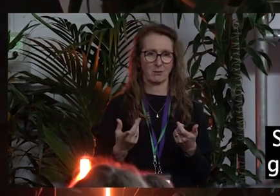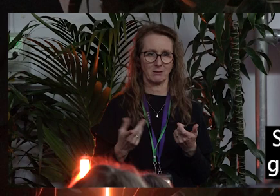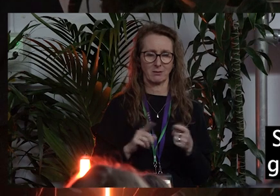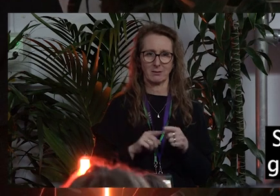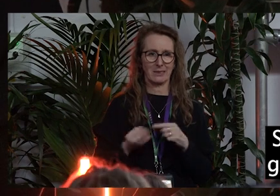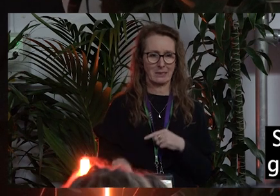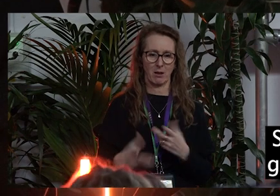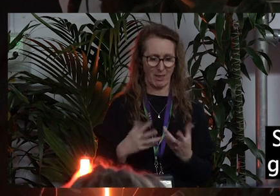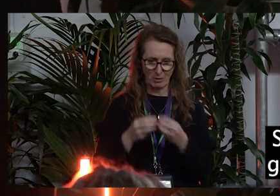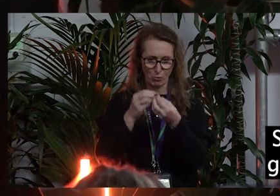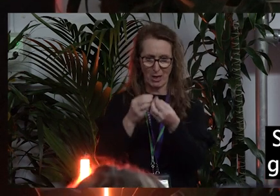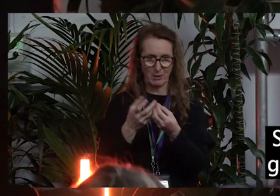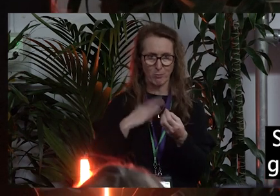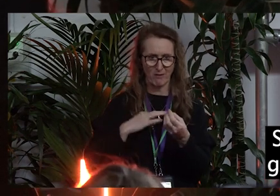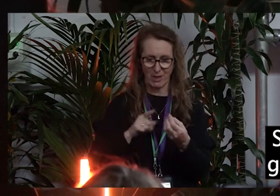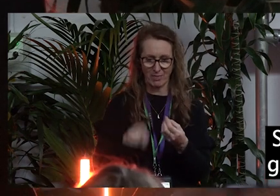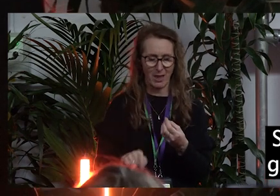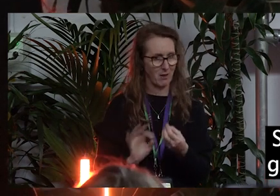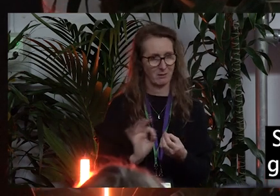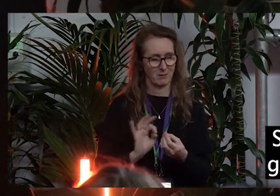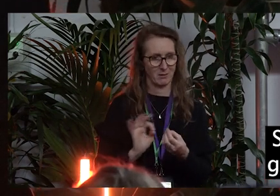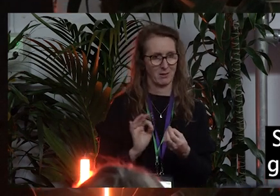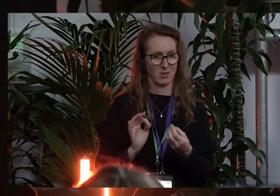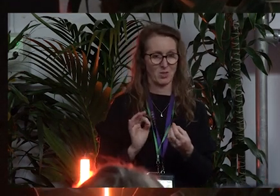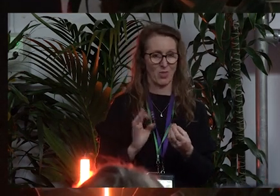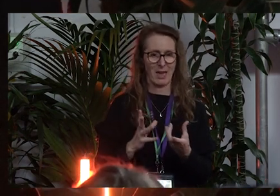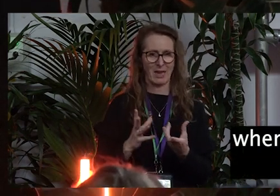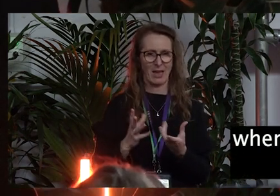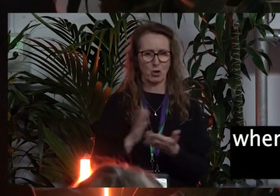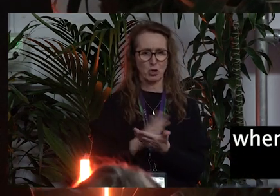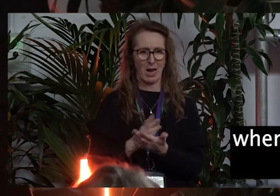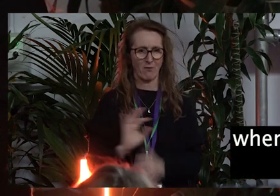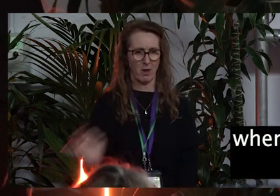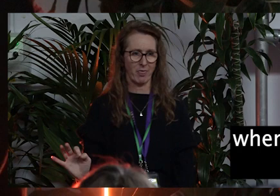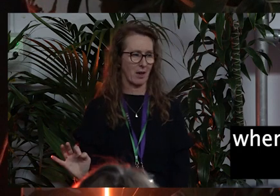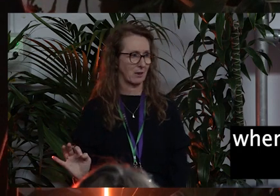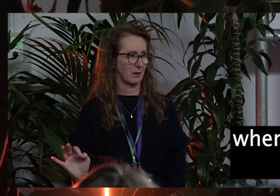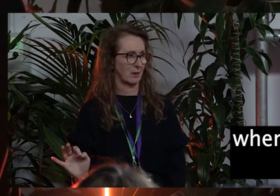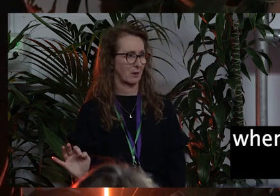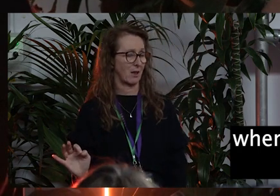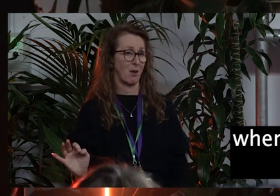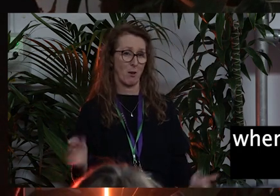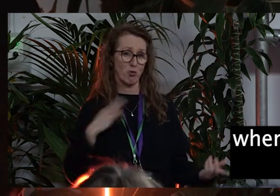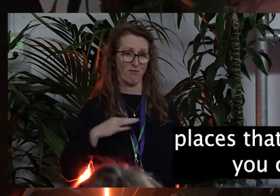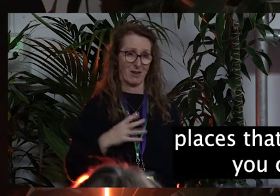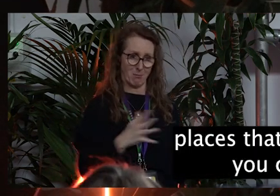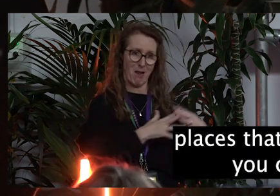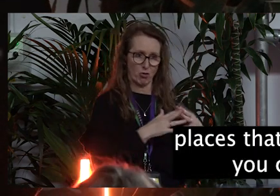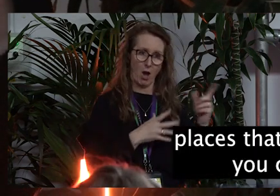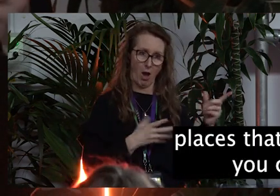So the South African groups get a profit share of nothing, whereas their profits live in the US. Now the